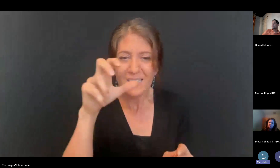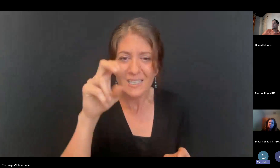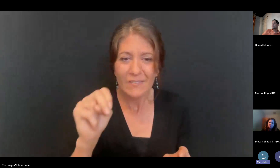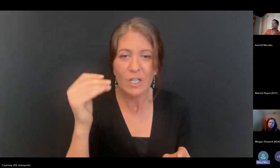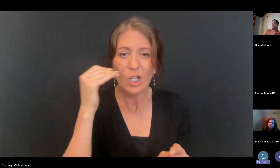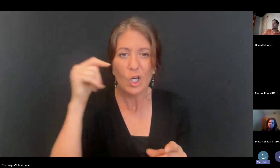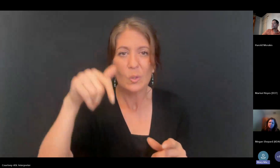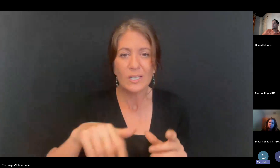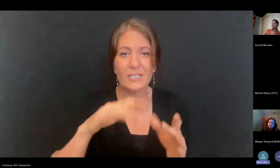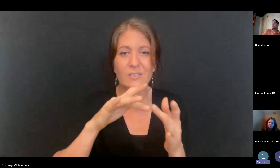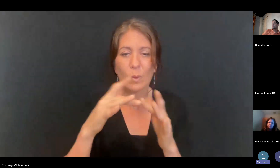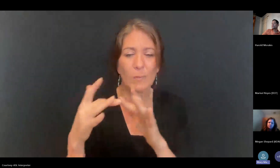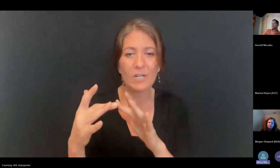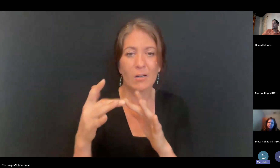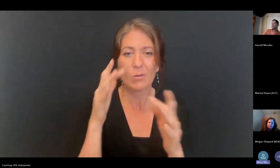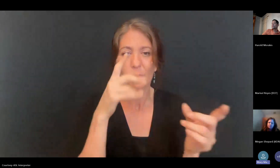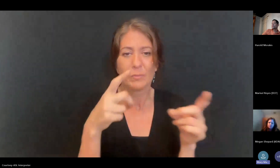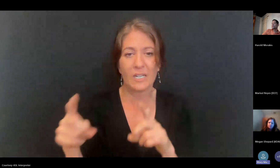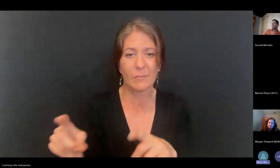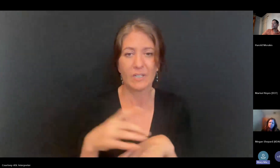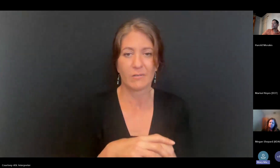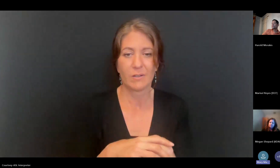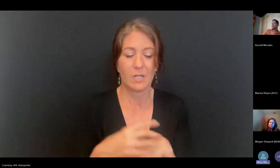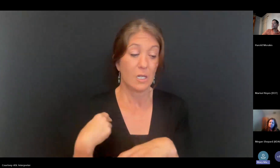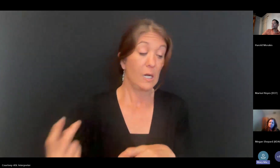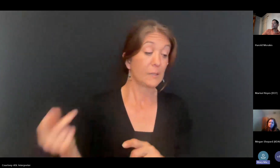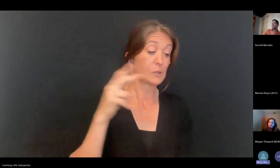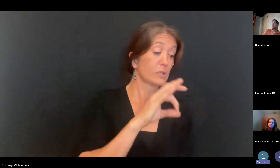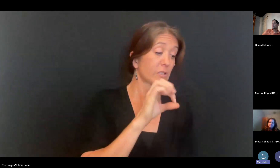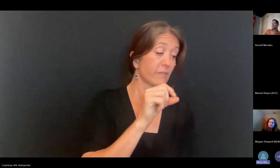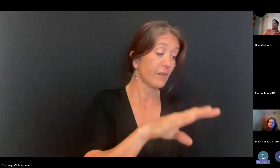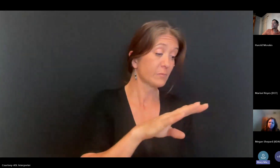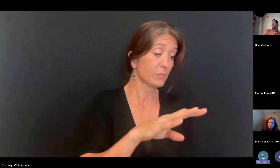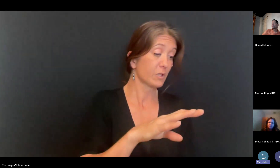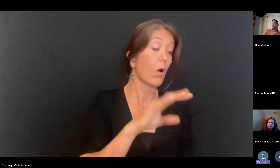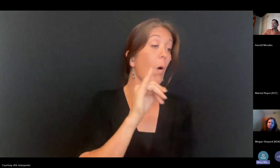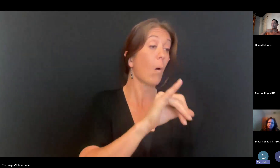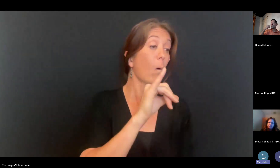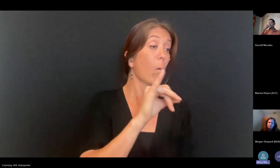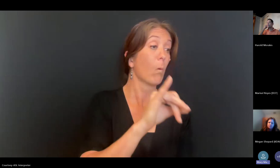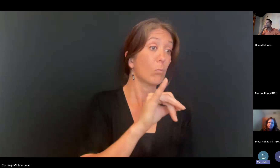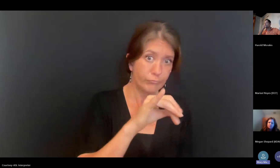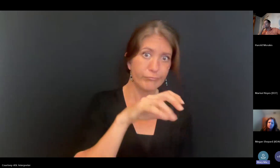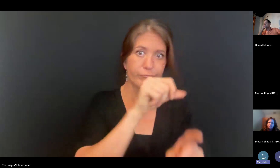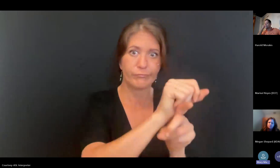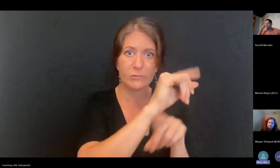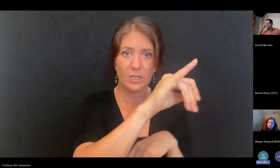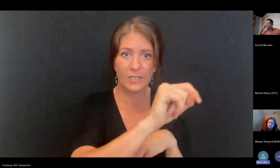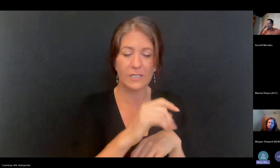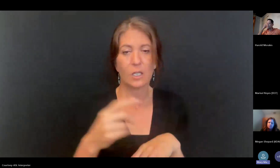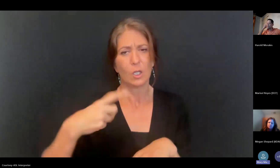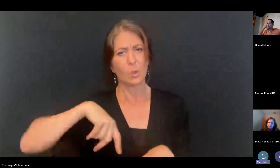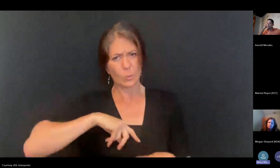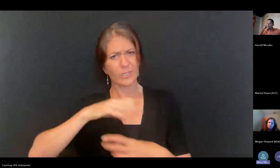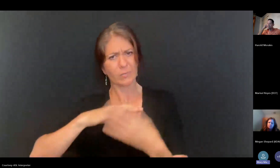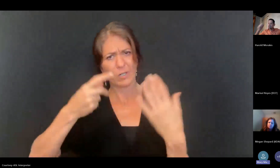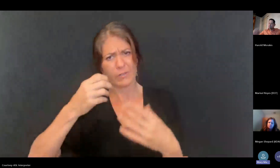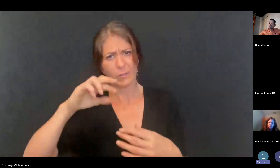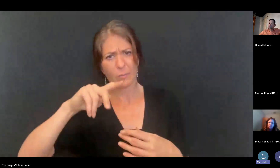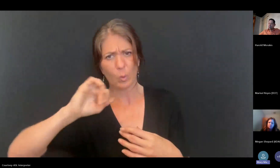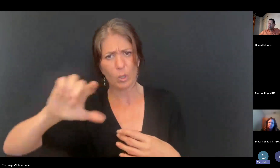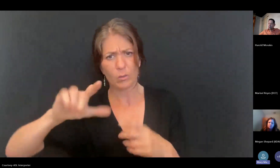just happenstanced upon the Facebook page. And, we are part of the portal from KDHE, and we're supposed